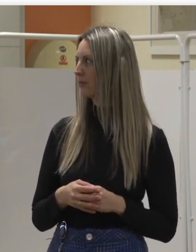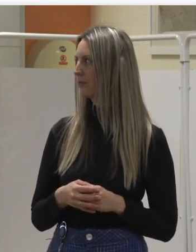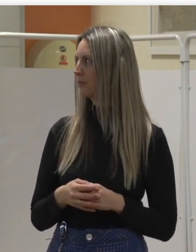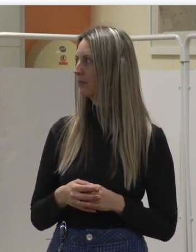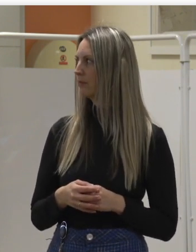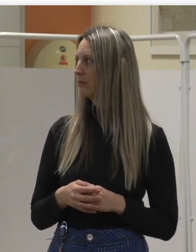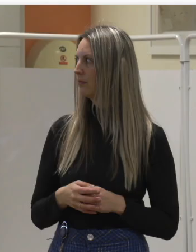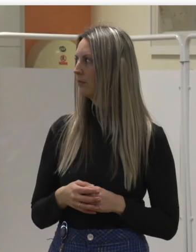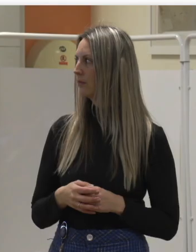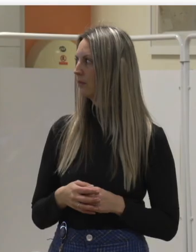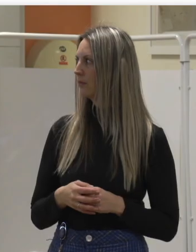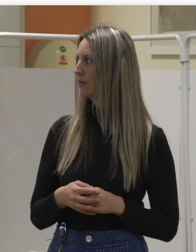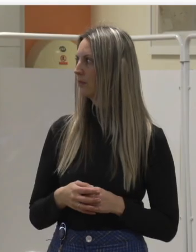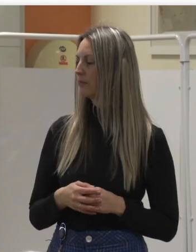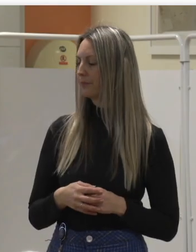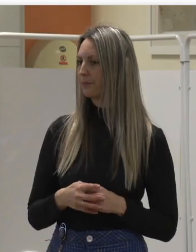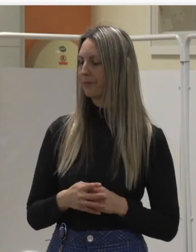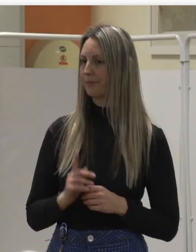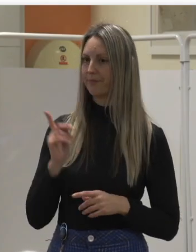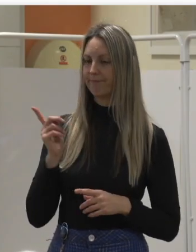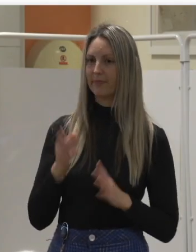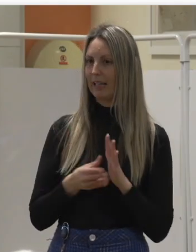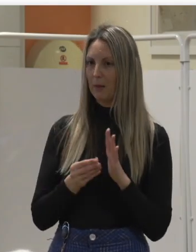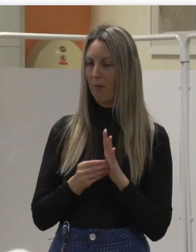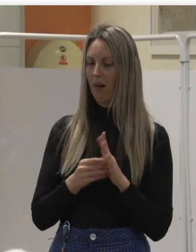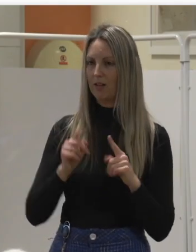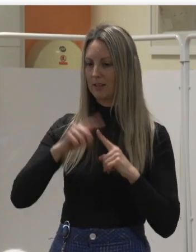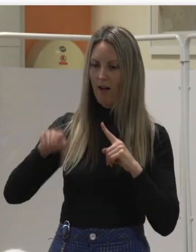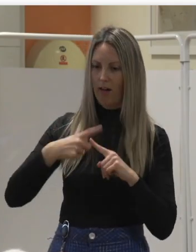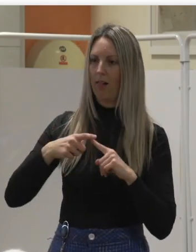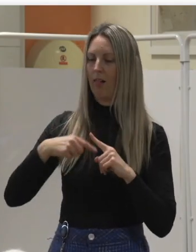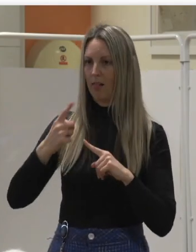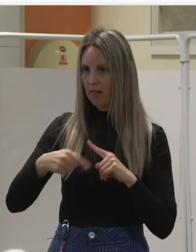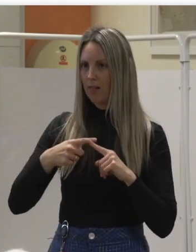condition. So that's just a picture,